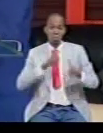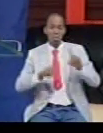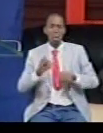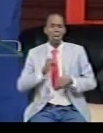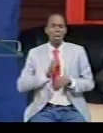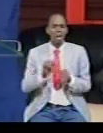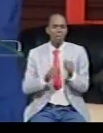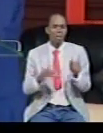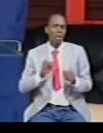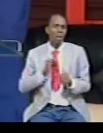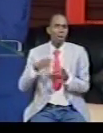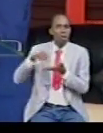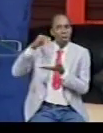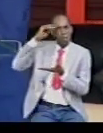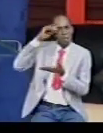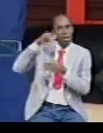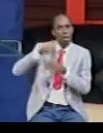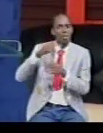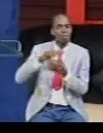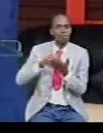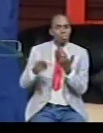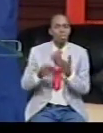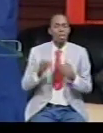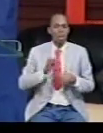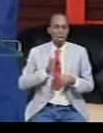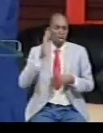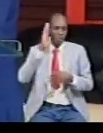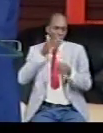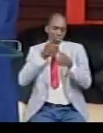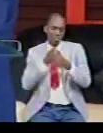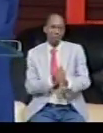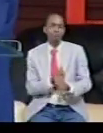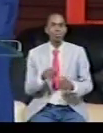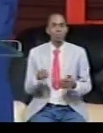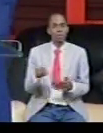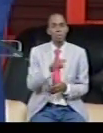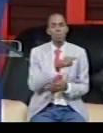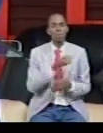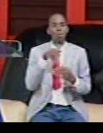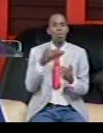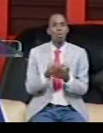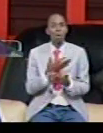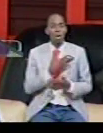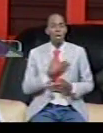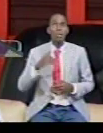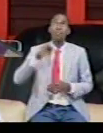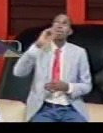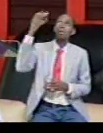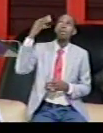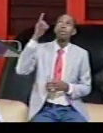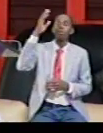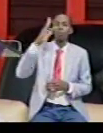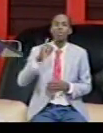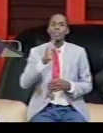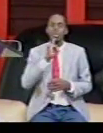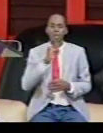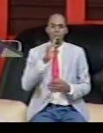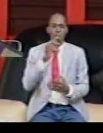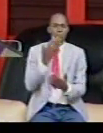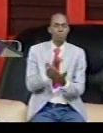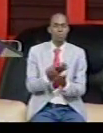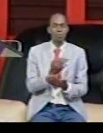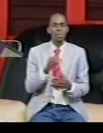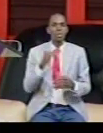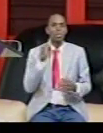heard, everything I've learned, I'm going to live by them, and the grace of God is evident in your life. It